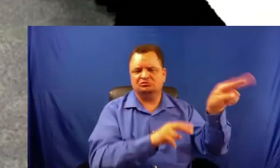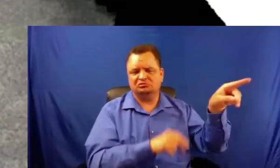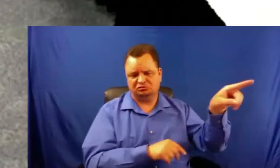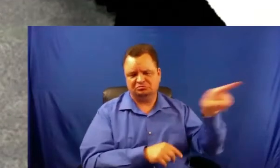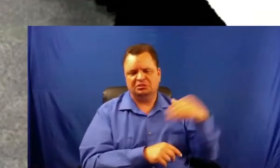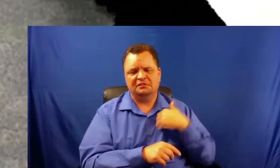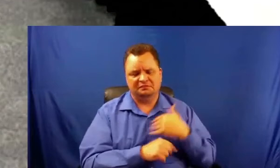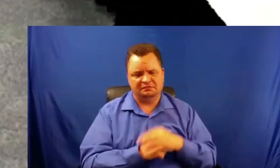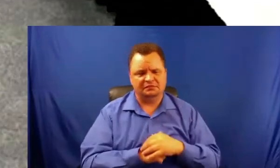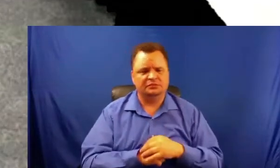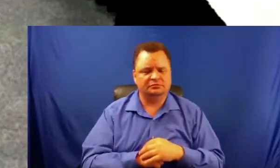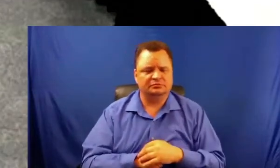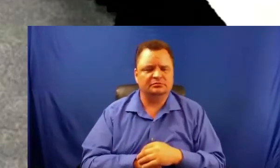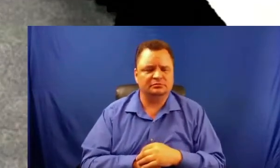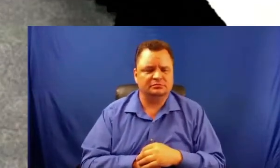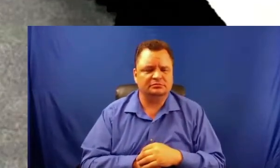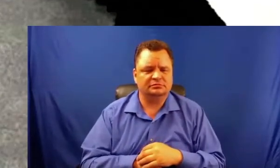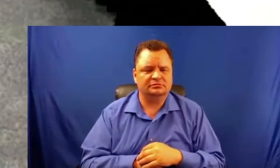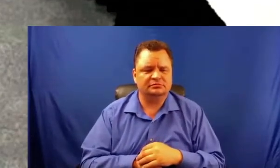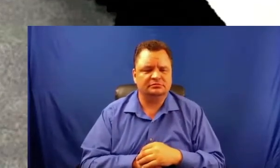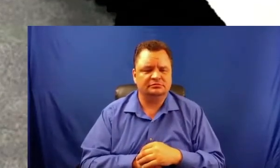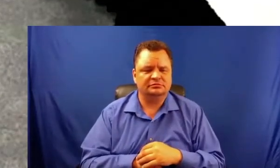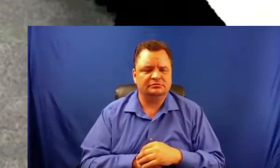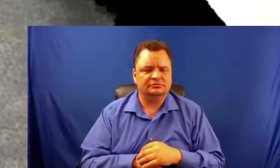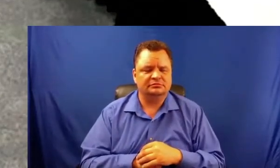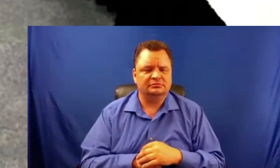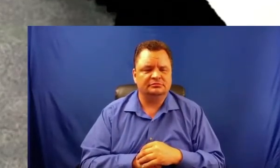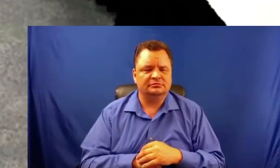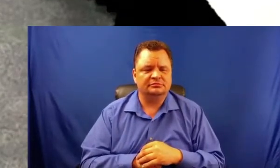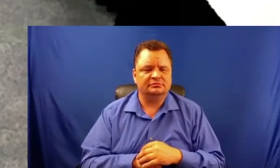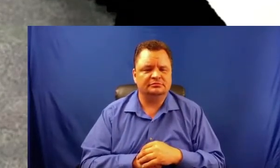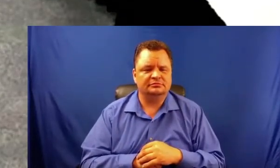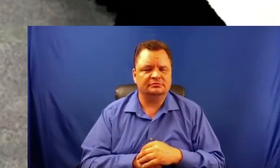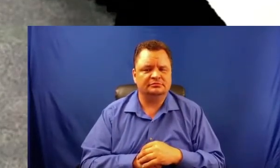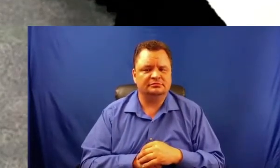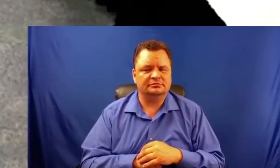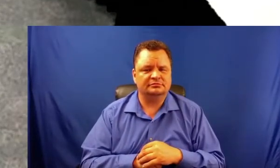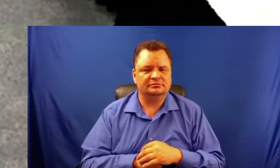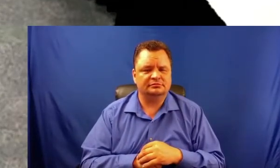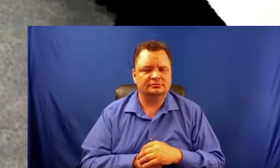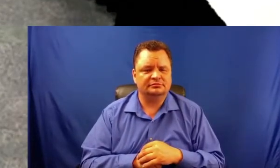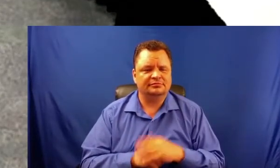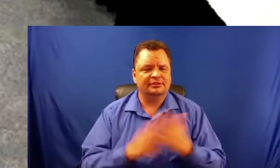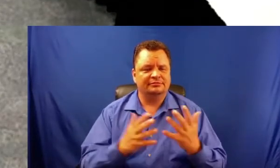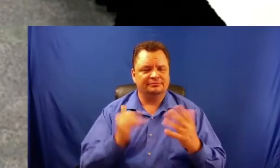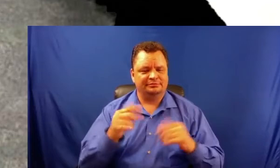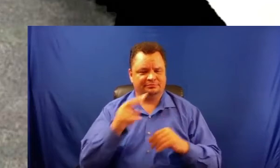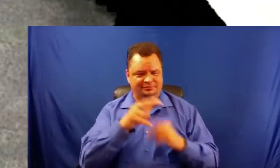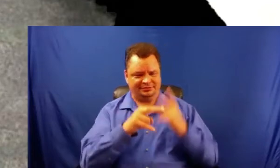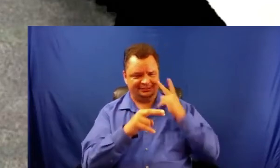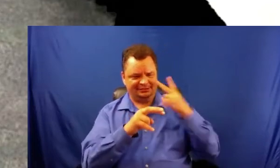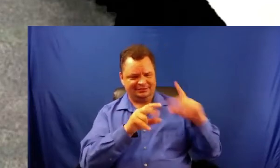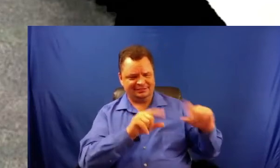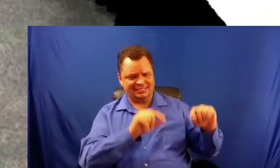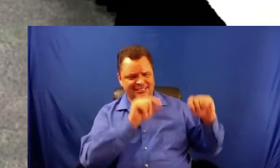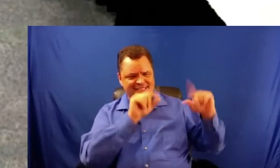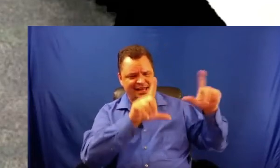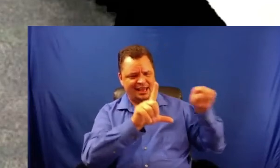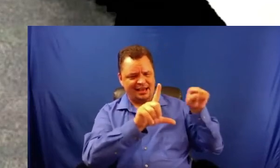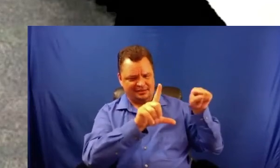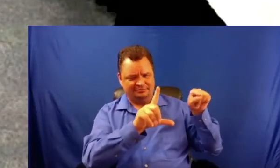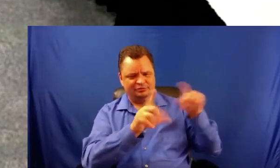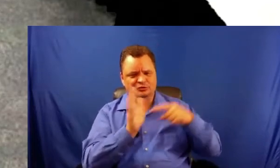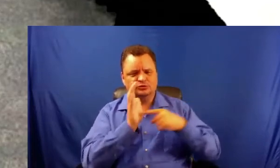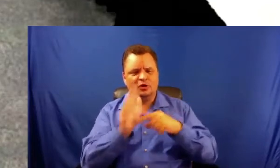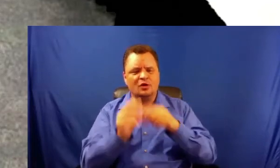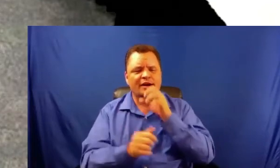age demographics for the hospitals? Fadi was able to crank out a couple slides that shows that over time, and I think he's trying to get it into the slide